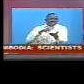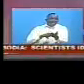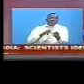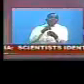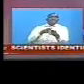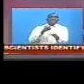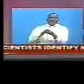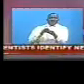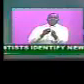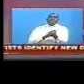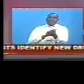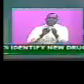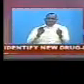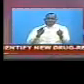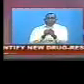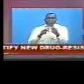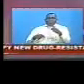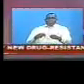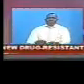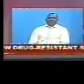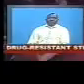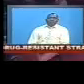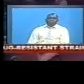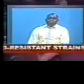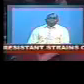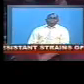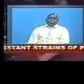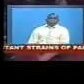as one conducted in accordance with the law.